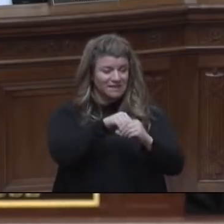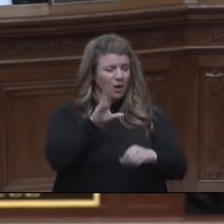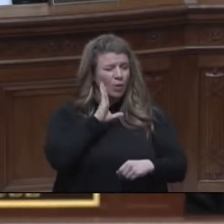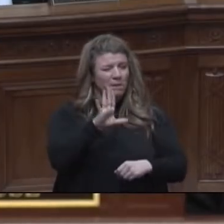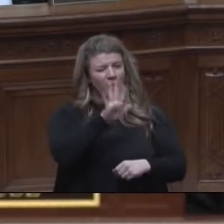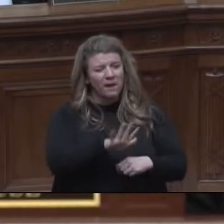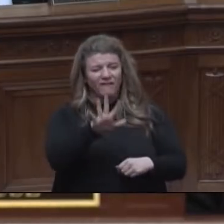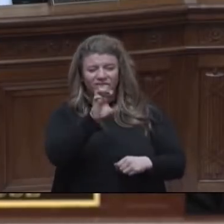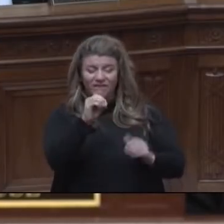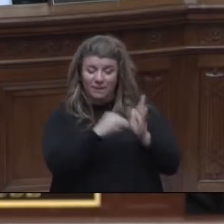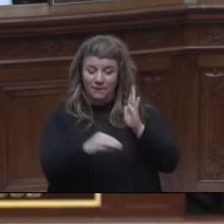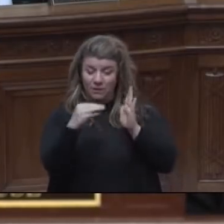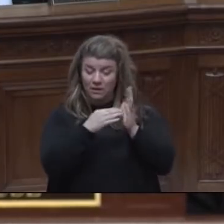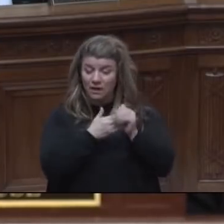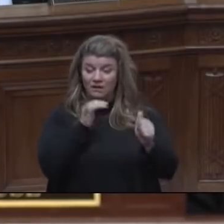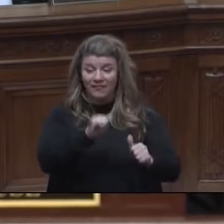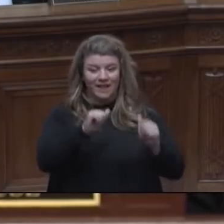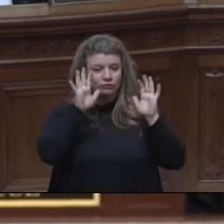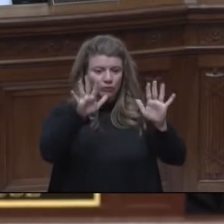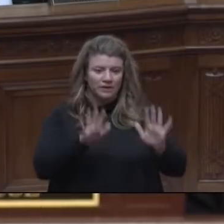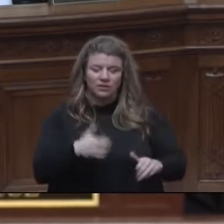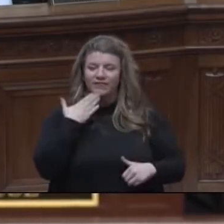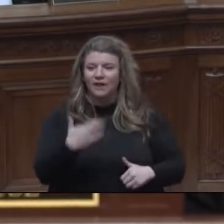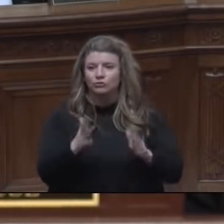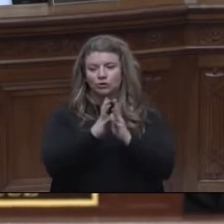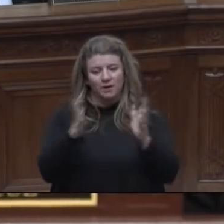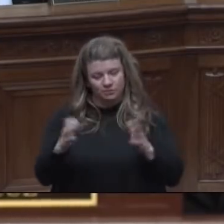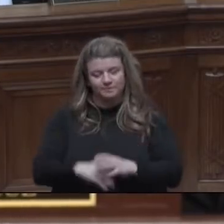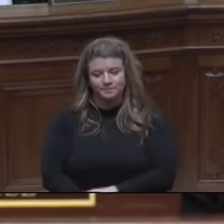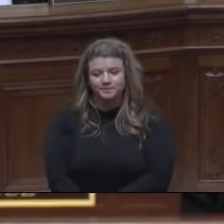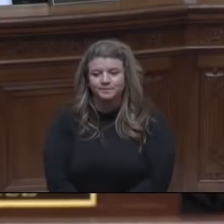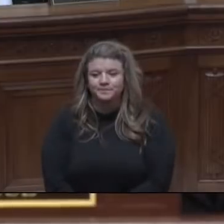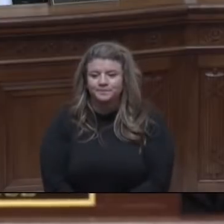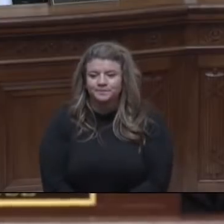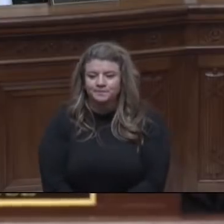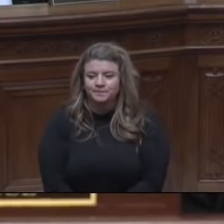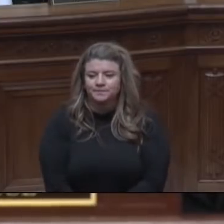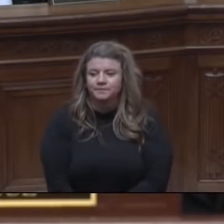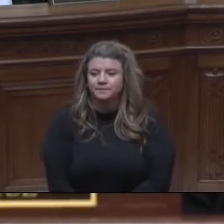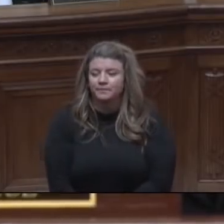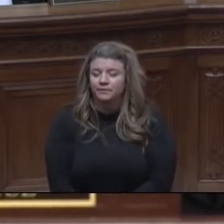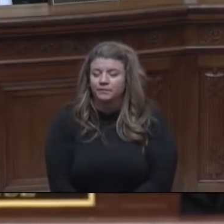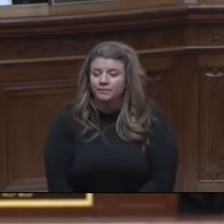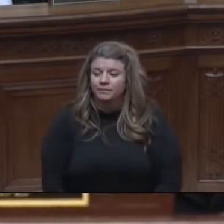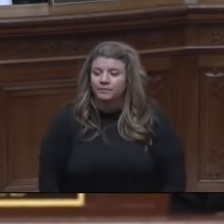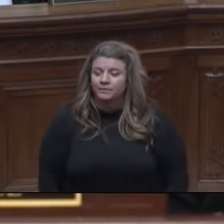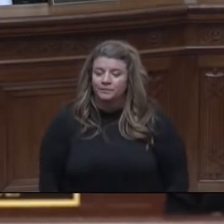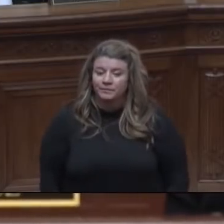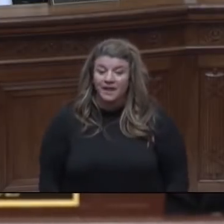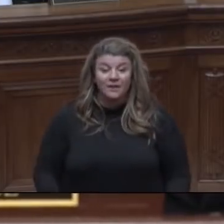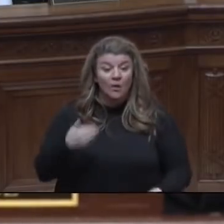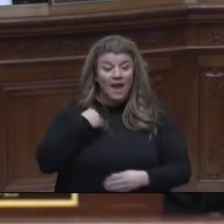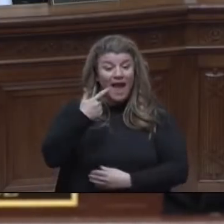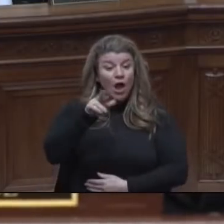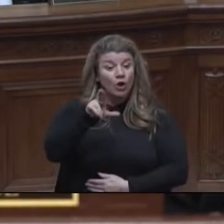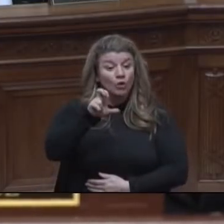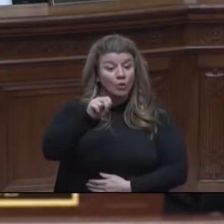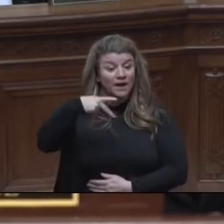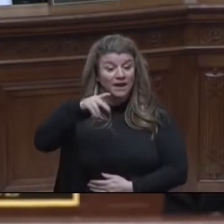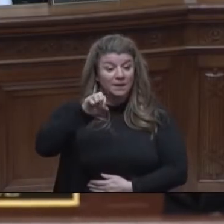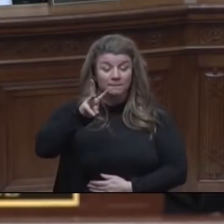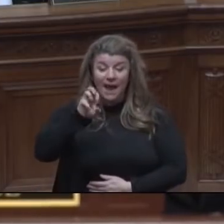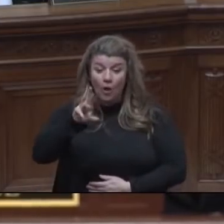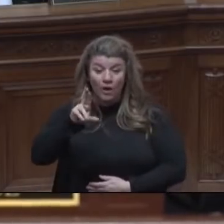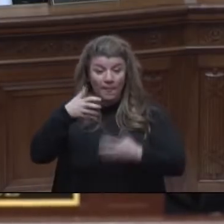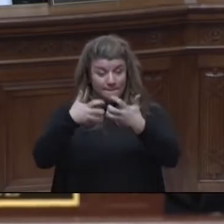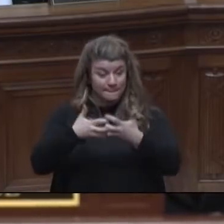million, and that's great. So thank you so much, men. Thank you. Then along came Green Power the